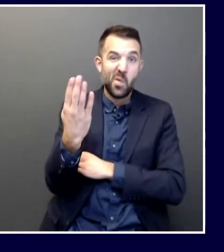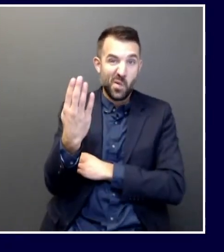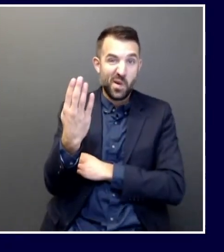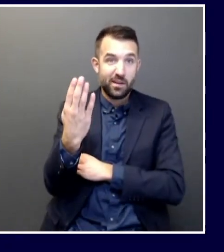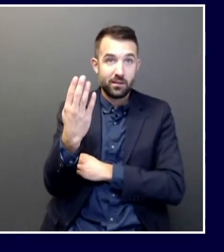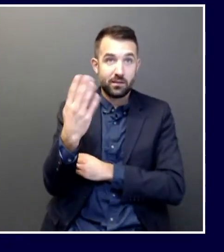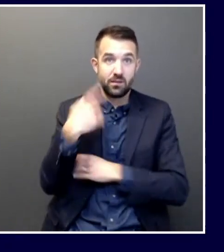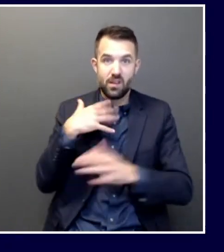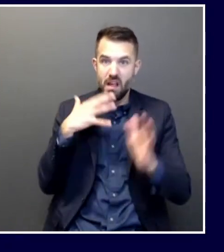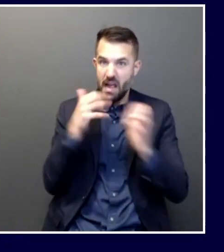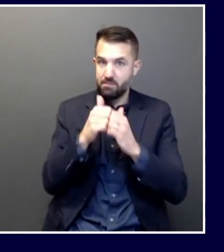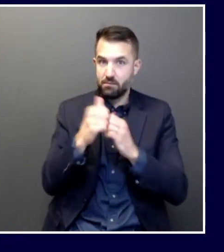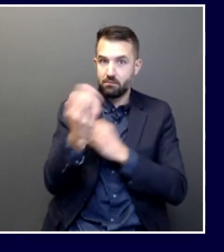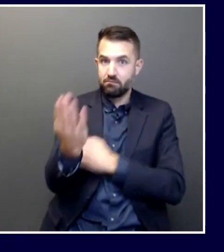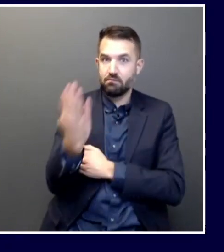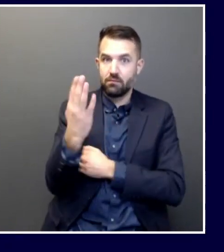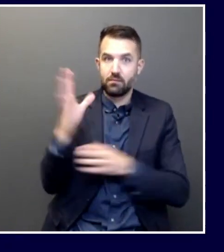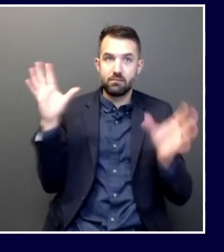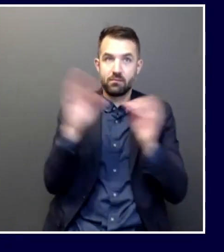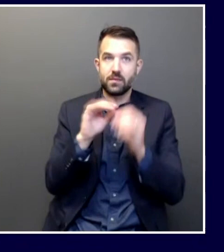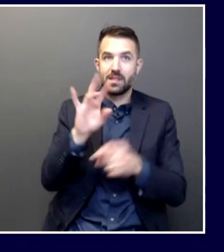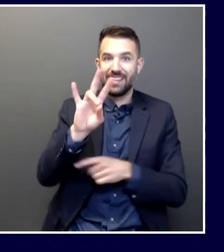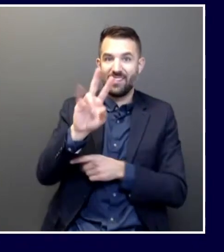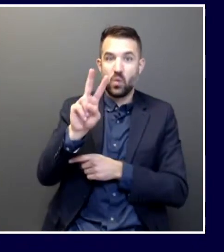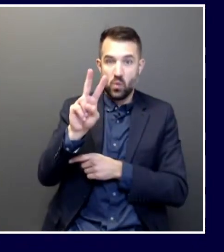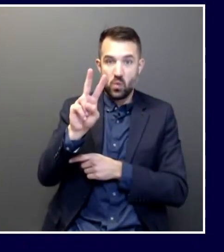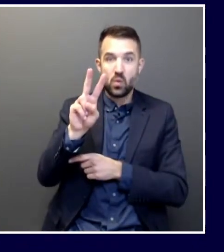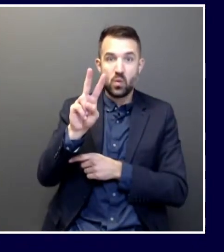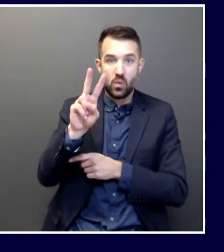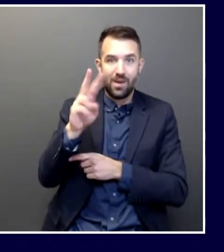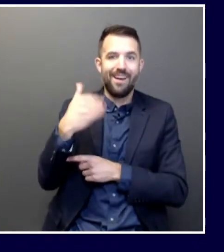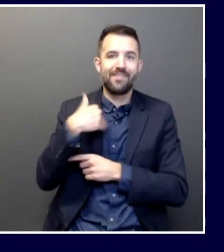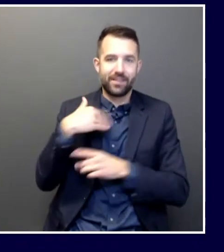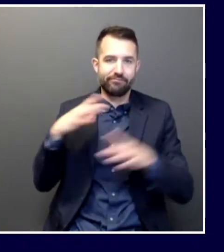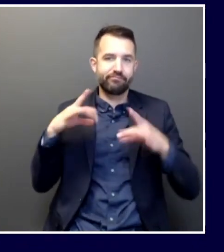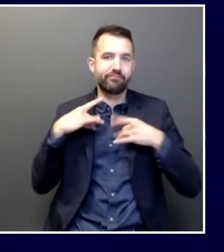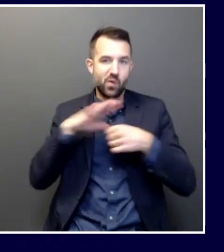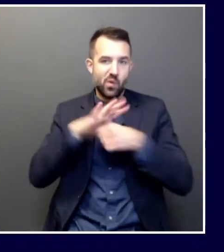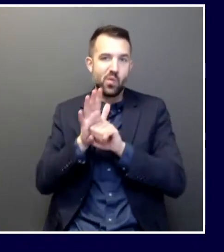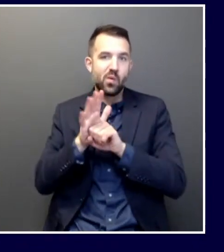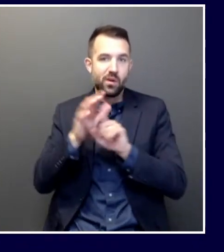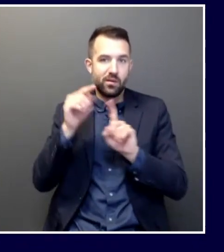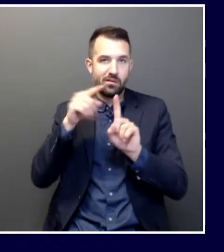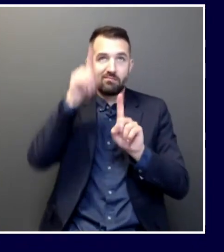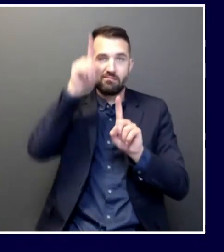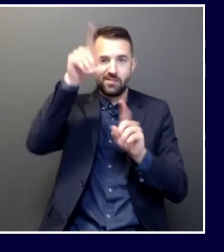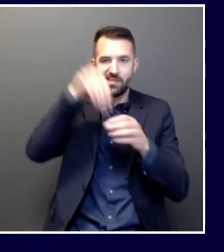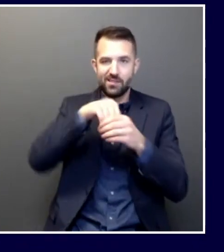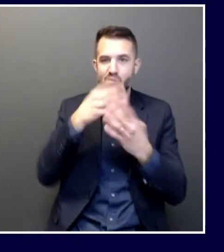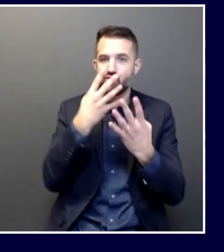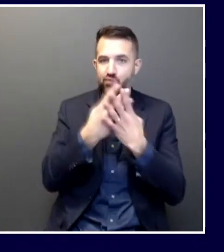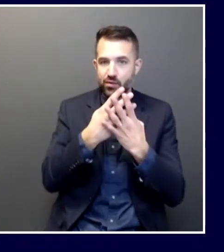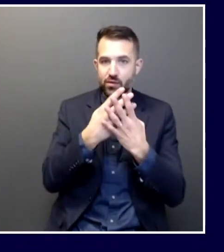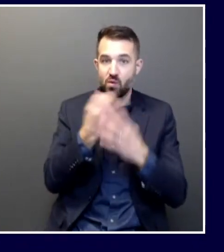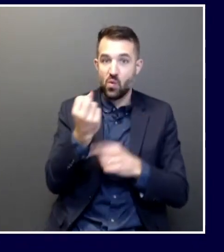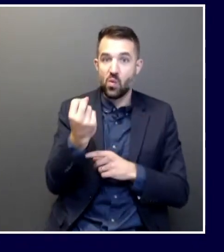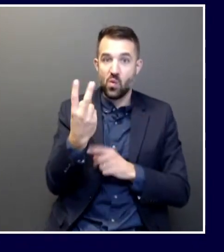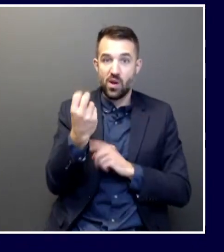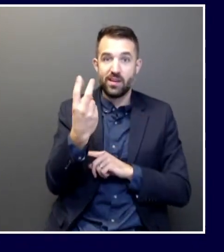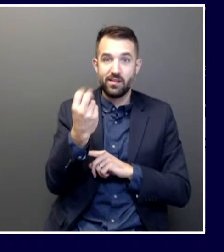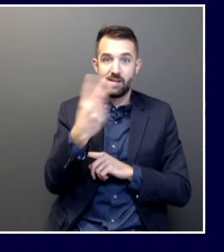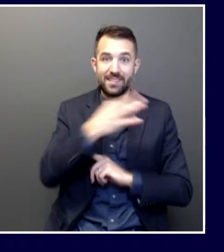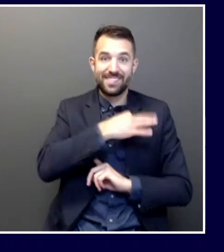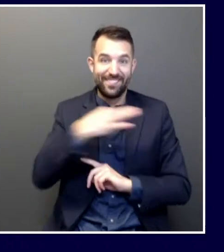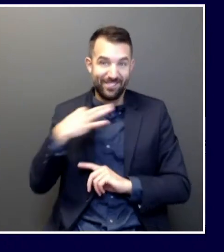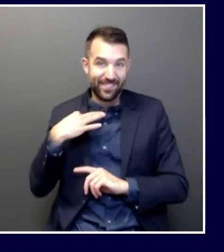of 72 cases associated with the Aroostook County Jail, 12 cases among staff members, and 60 cases